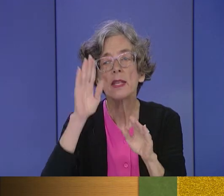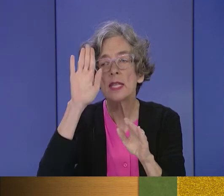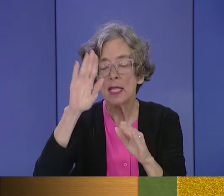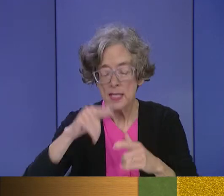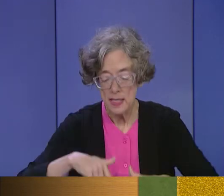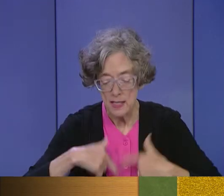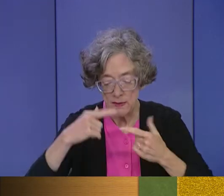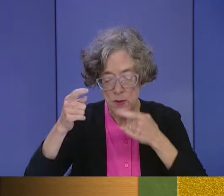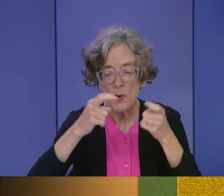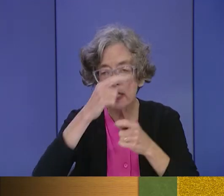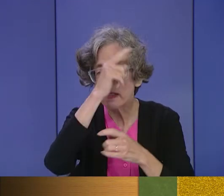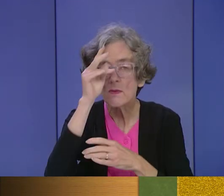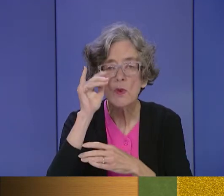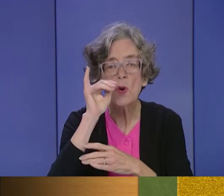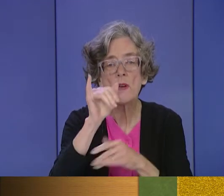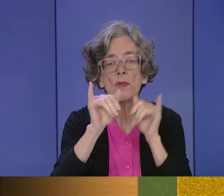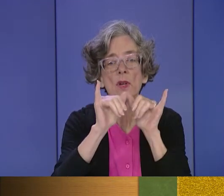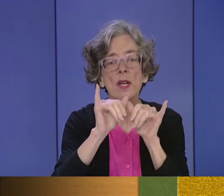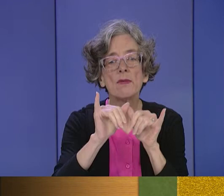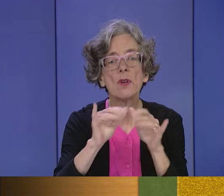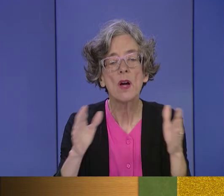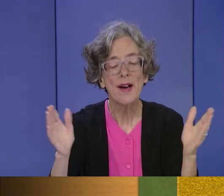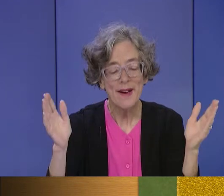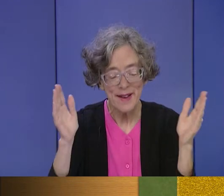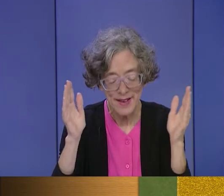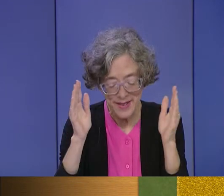and reigns forever and ever.